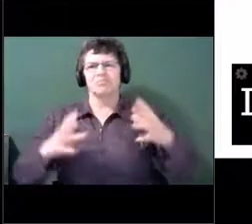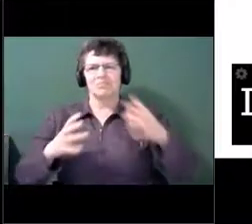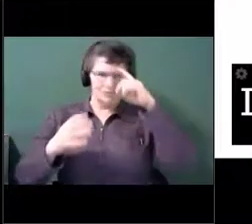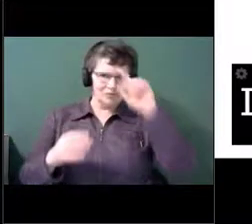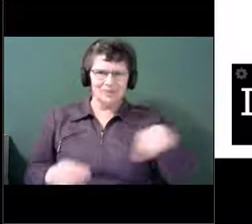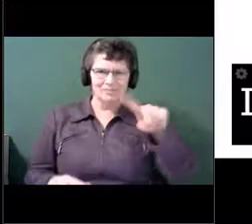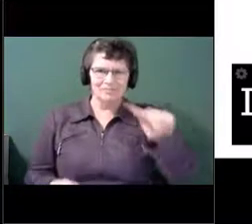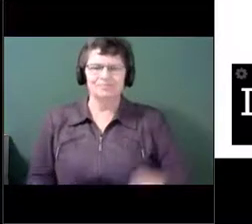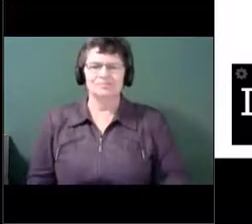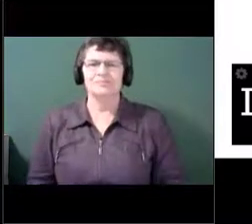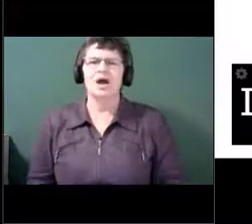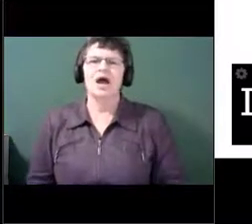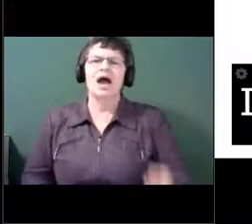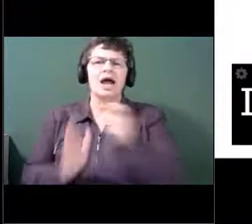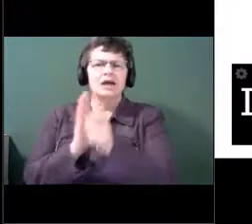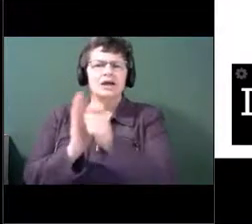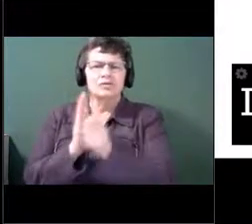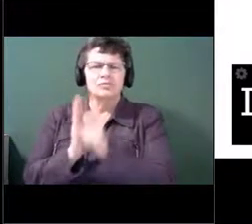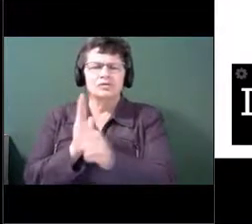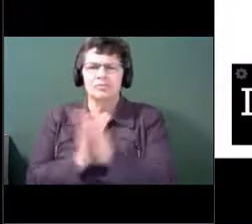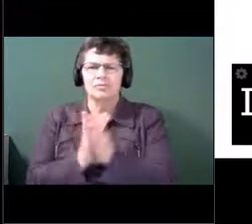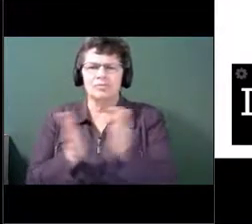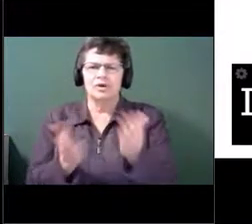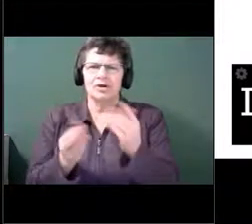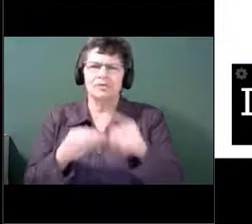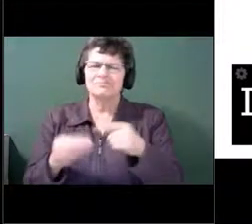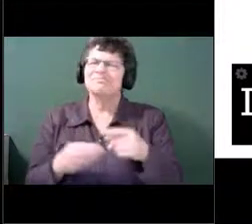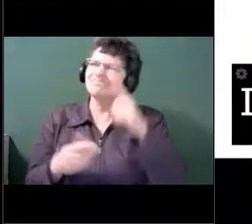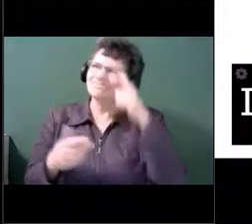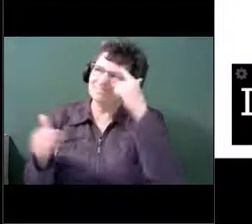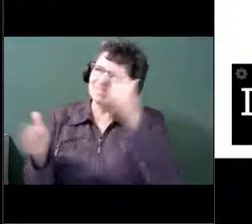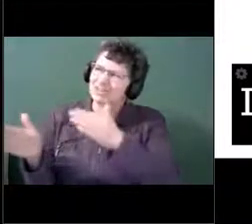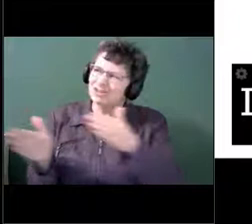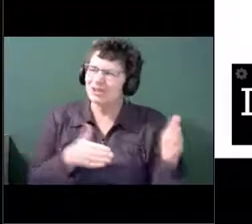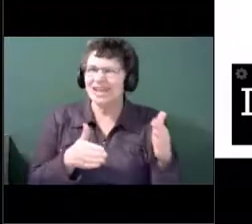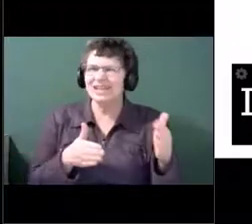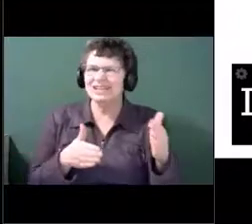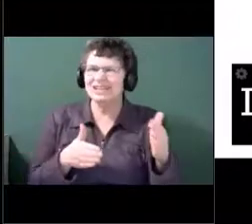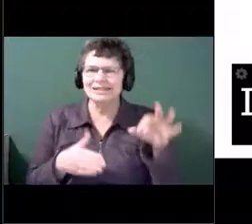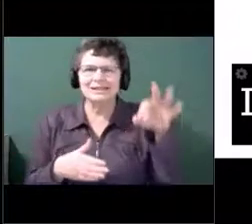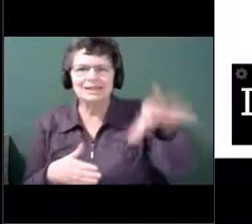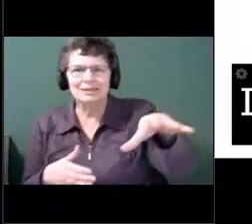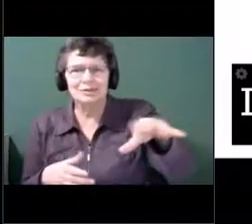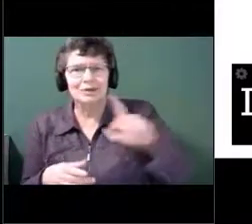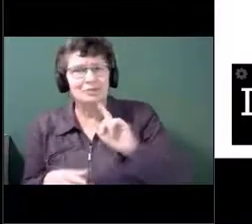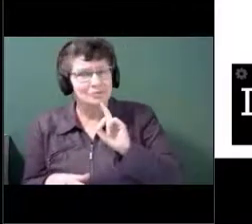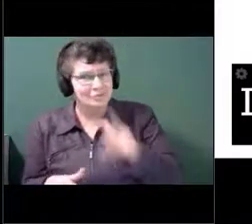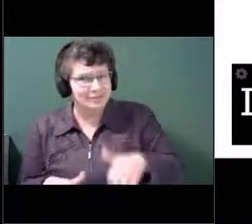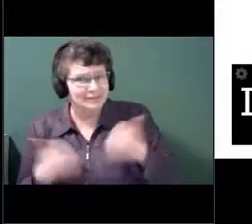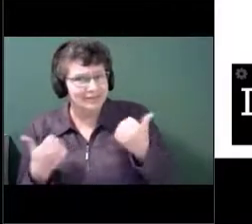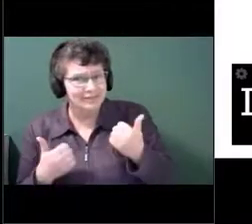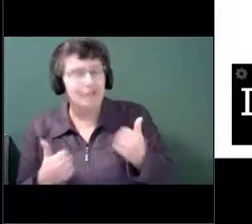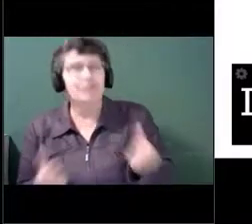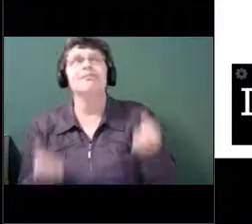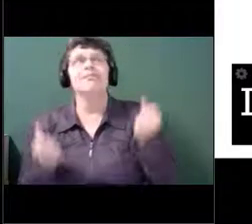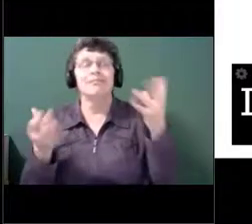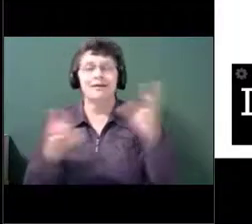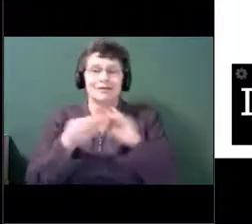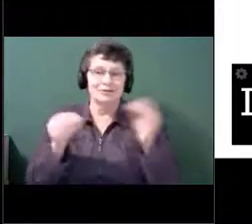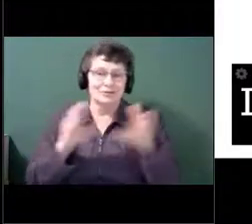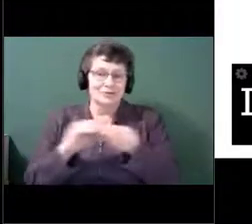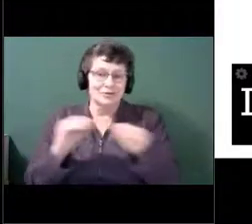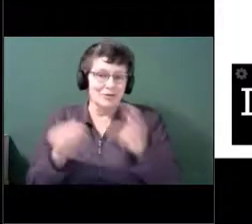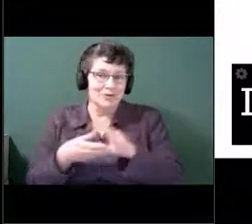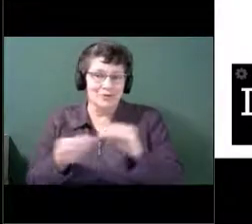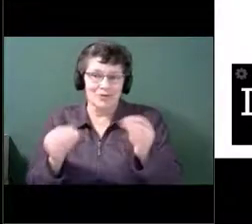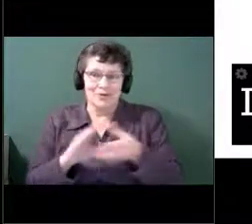strategies and tips, although I have probably more personal stories than strategies and tips. What I wanted to do was just